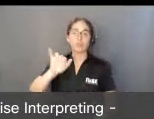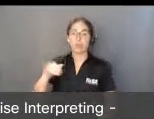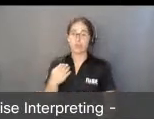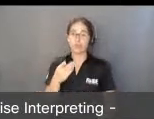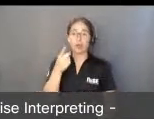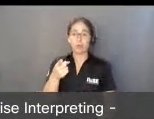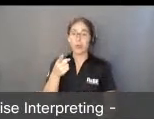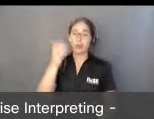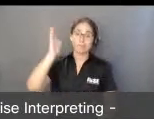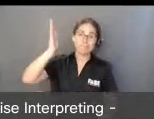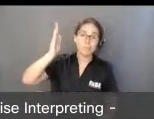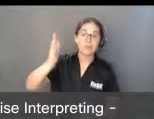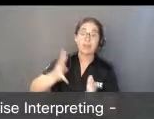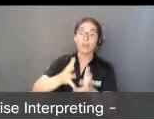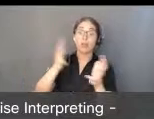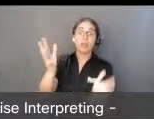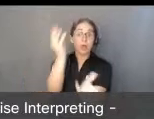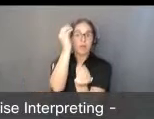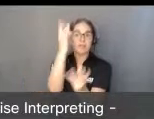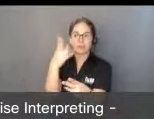short amount of time.